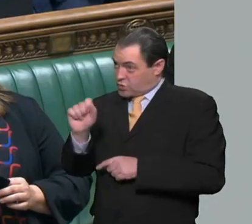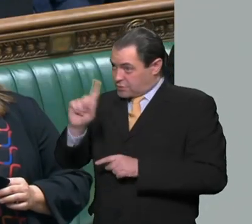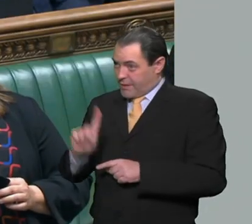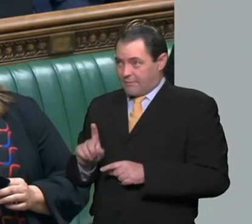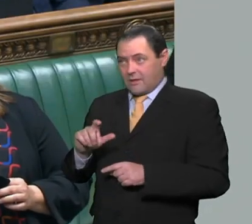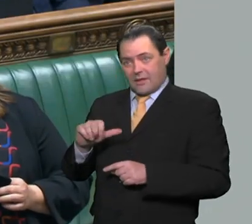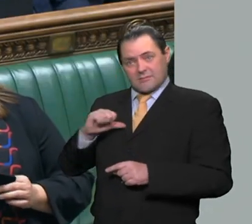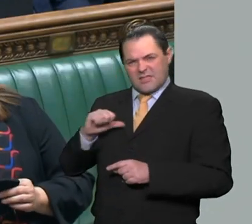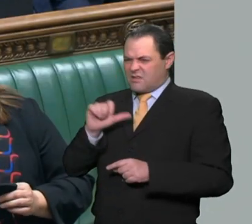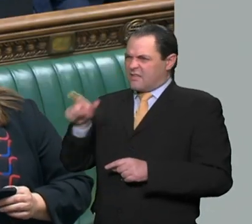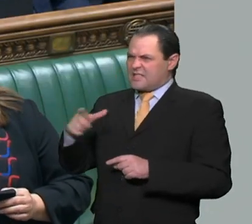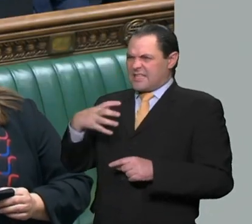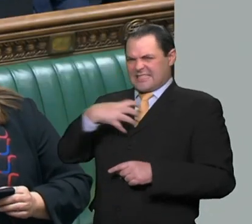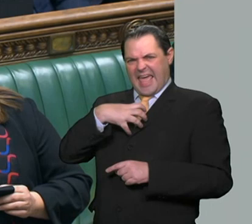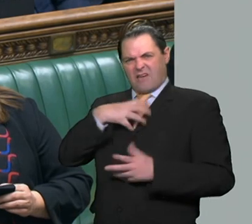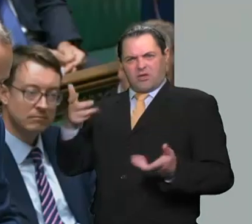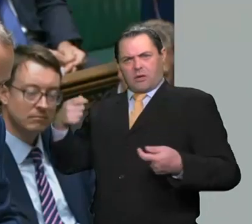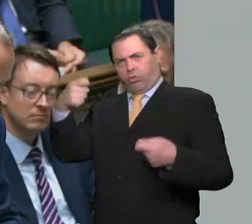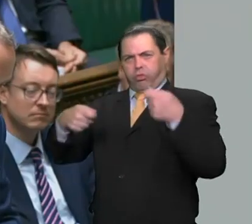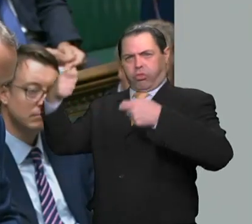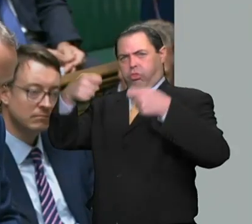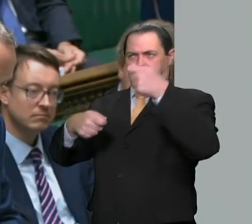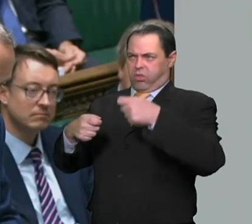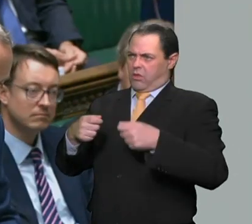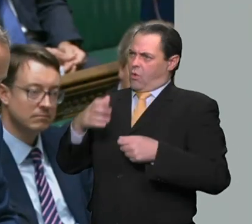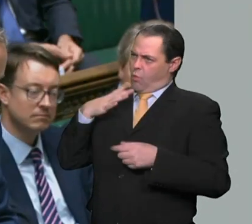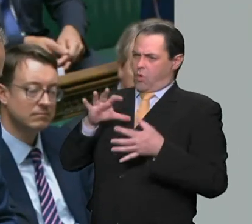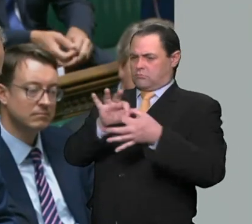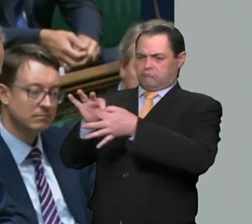this scaremongering, stop this sowing of division,